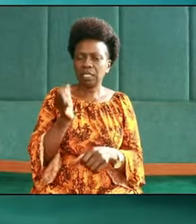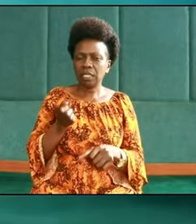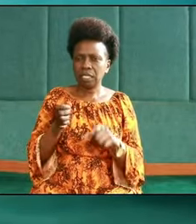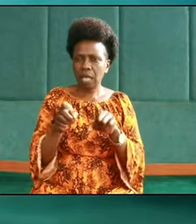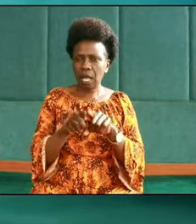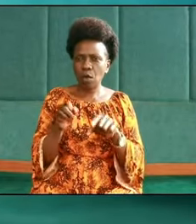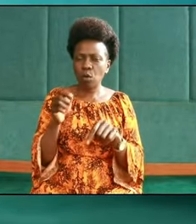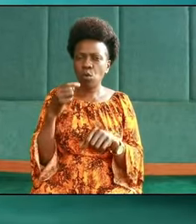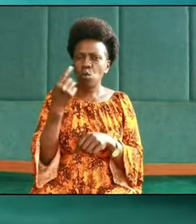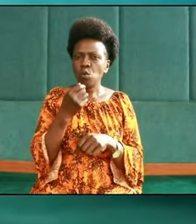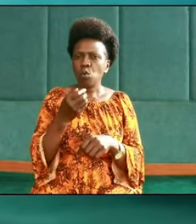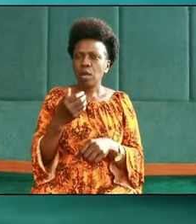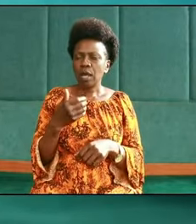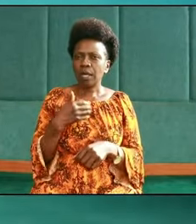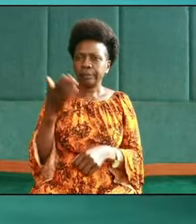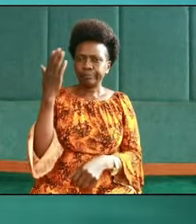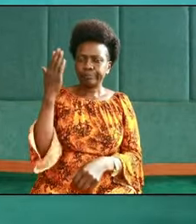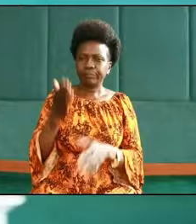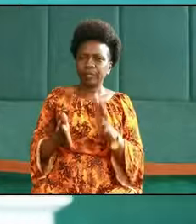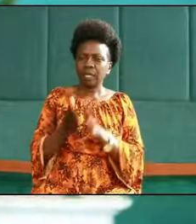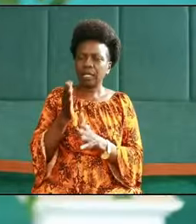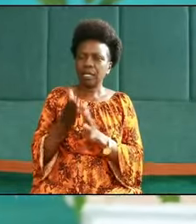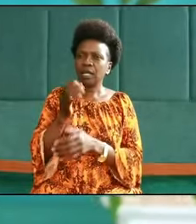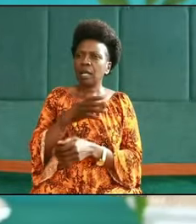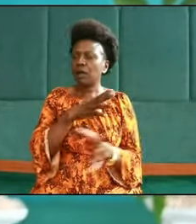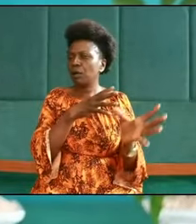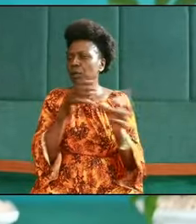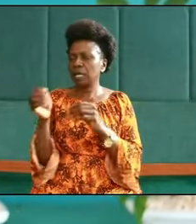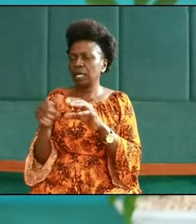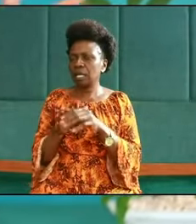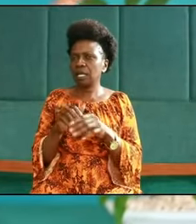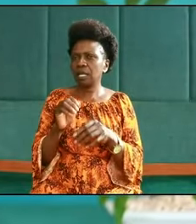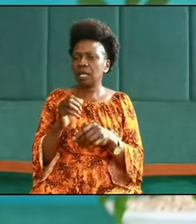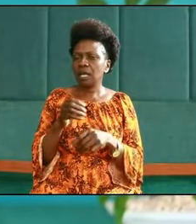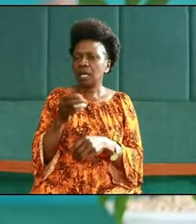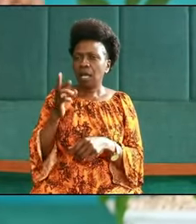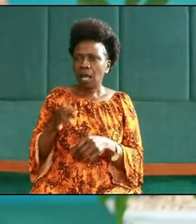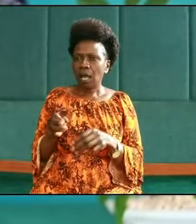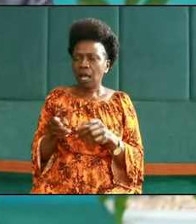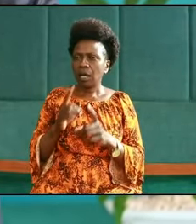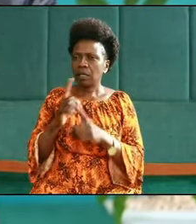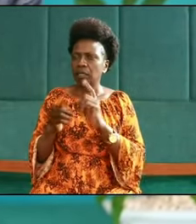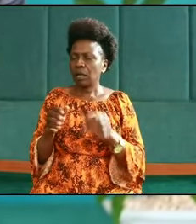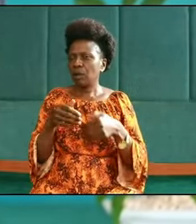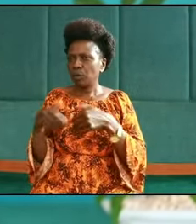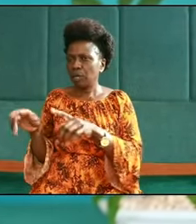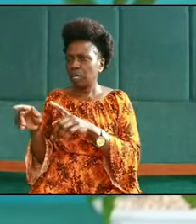sister who had run away. In her backsliding, in her running away from her